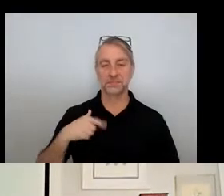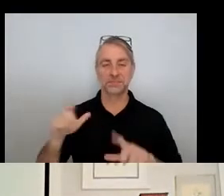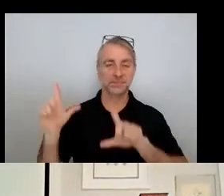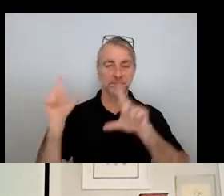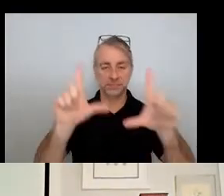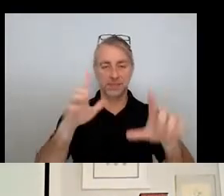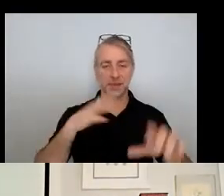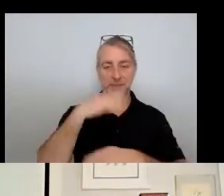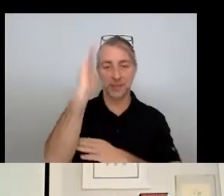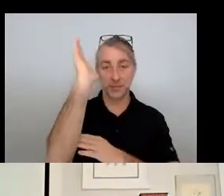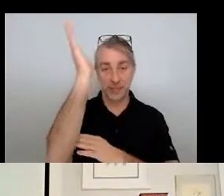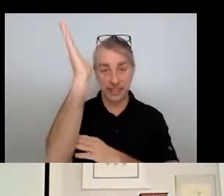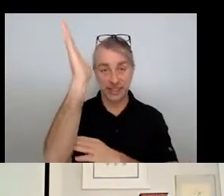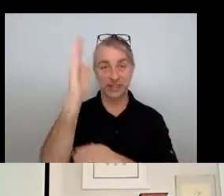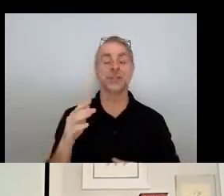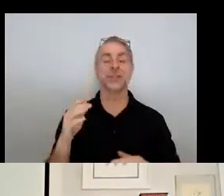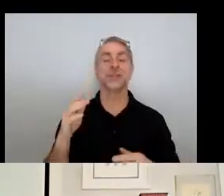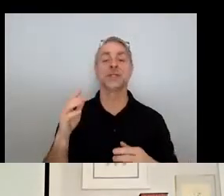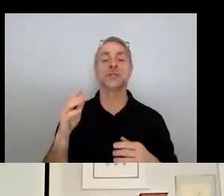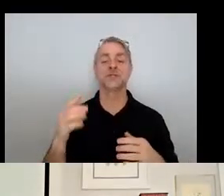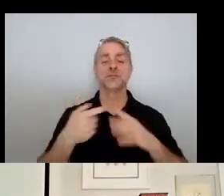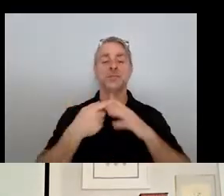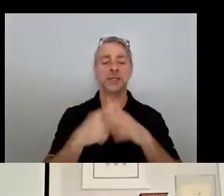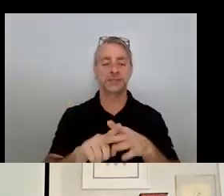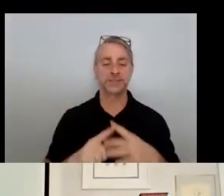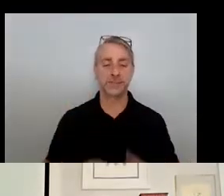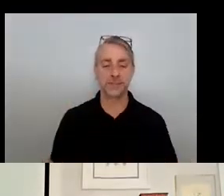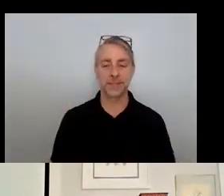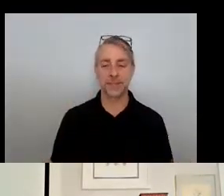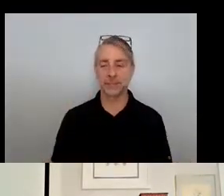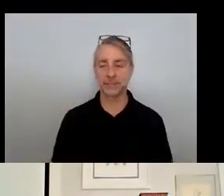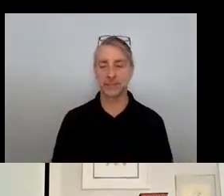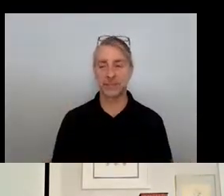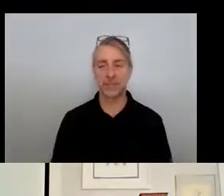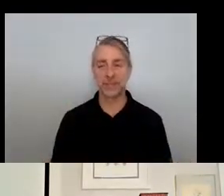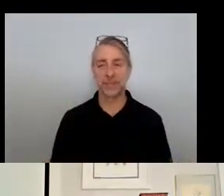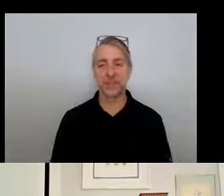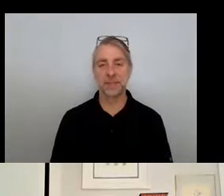Okay, so let's see.